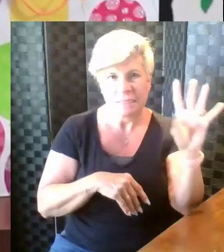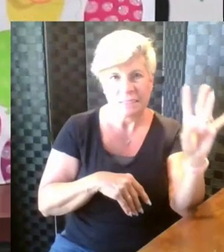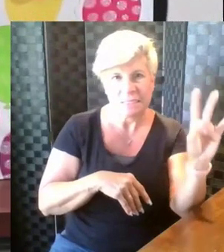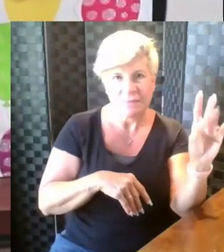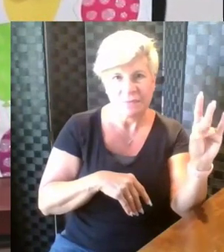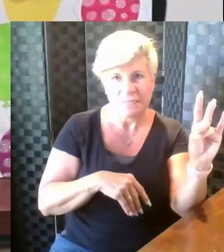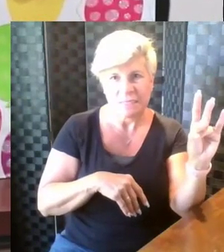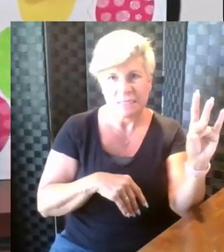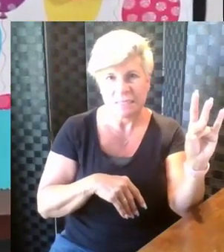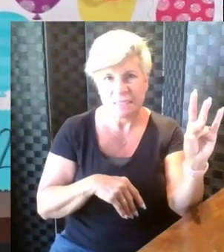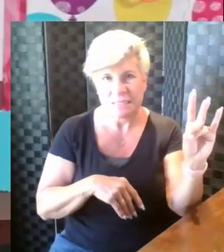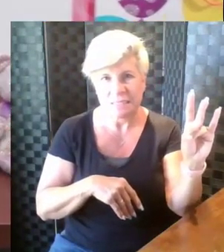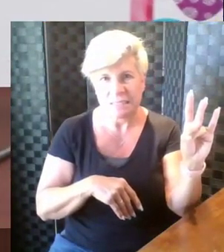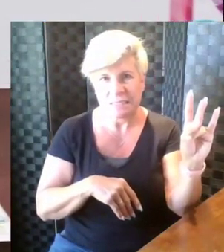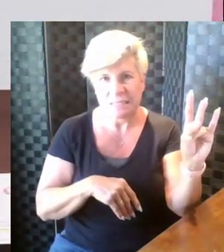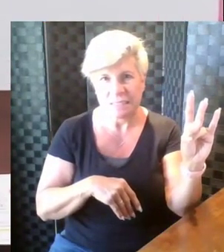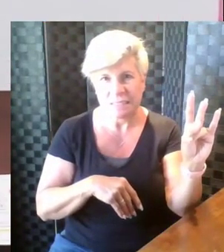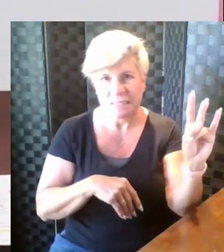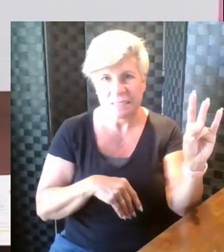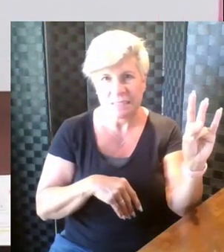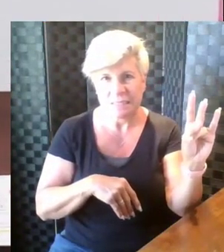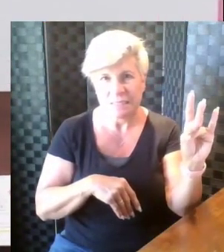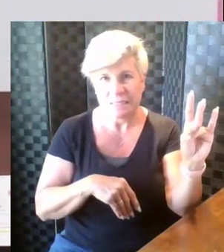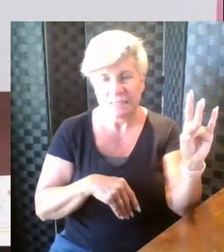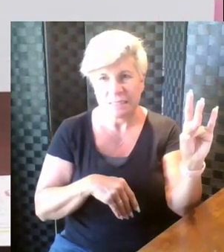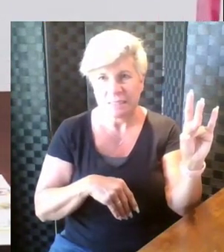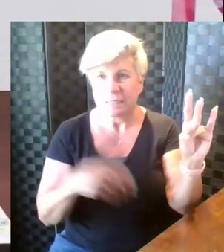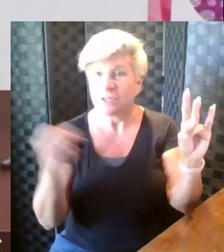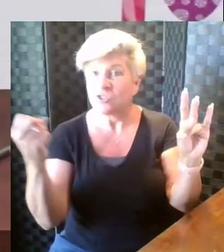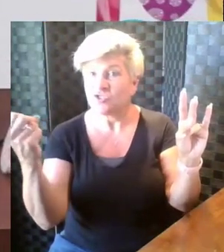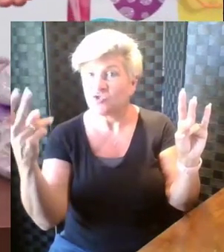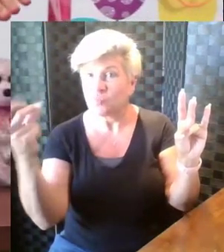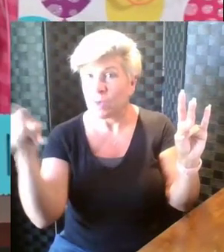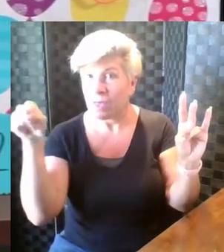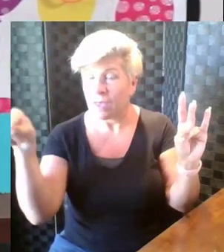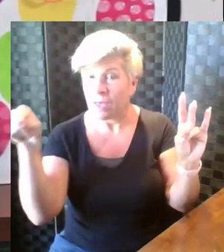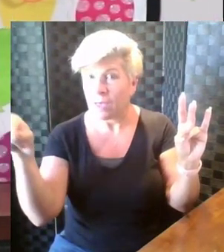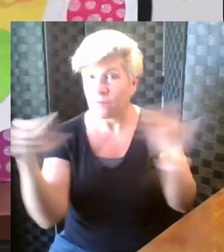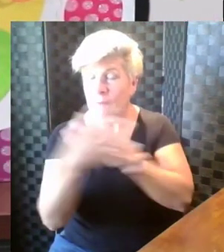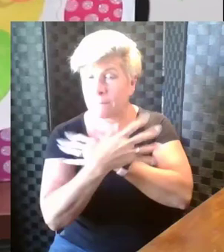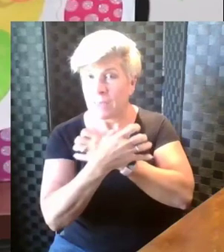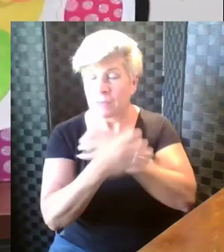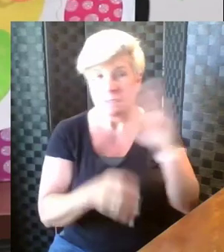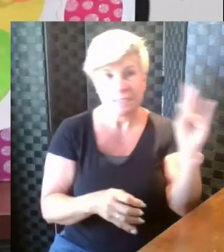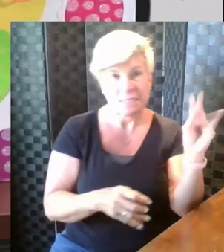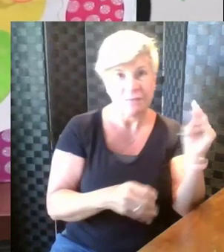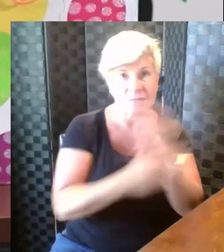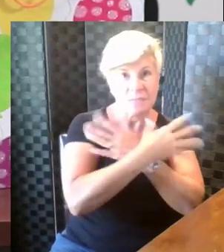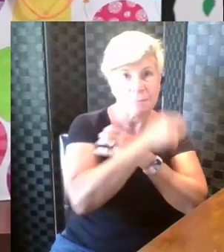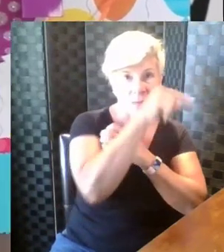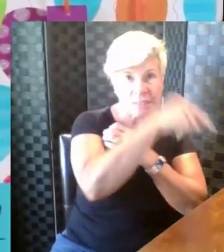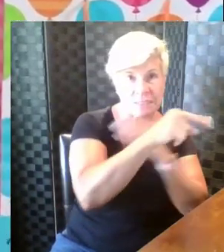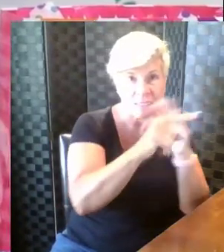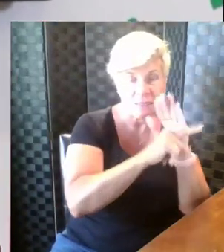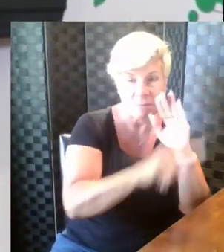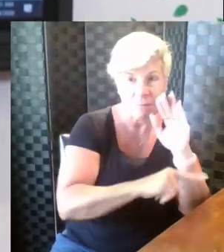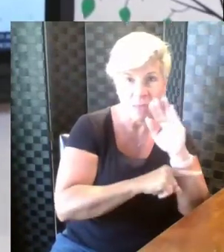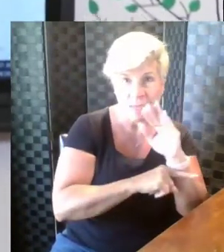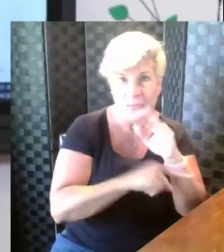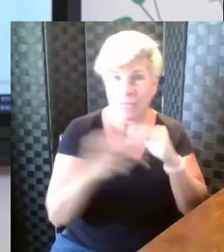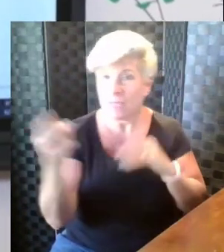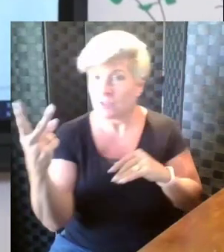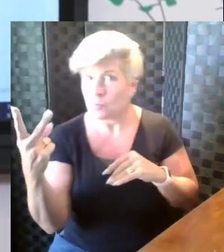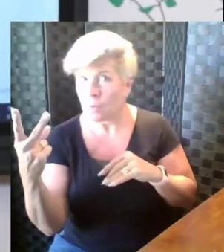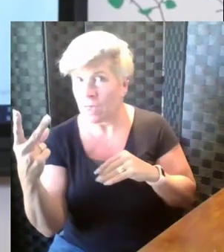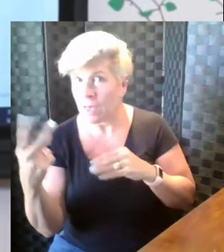So she gave me 17, and then in this bag, she said there were 12, but she told me I could only open one